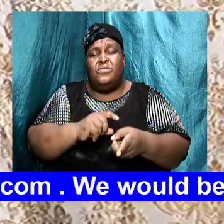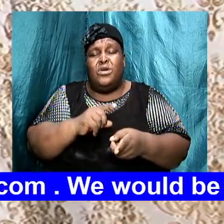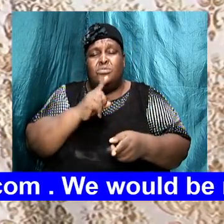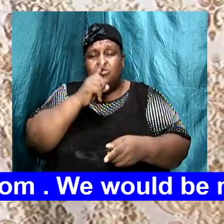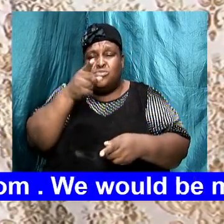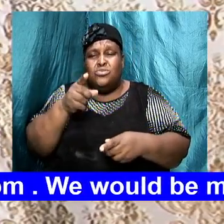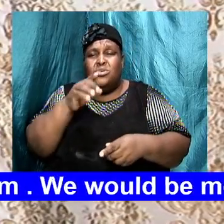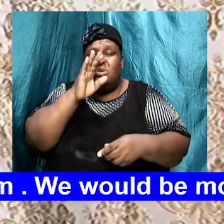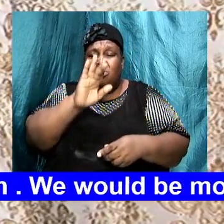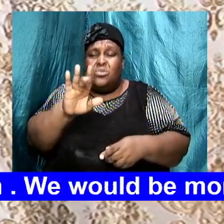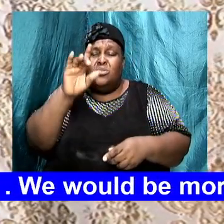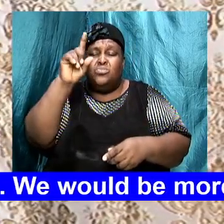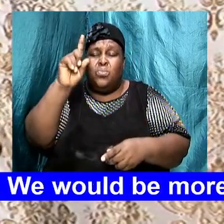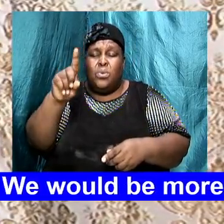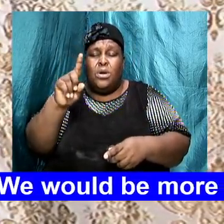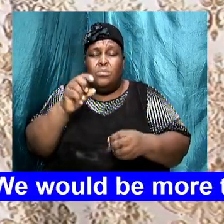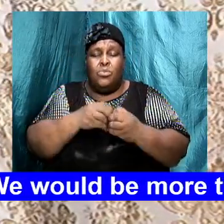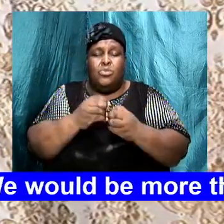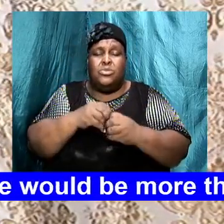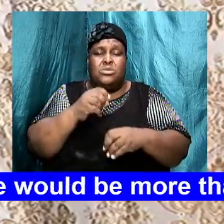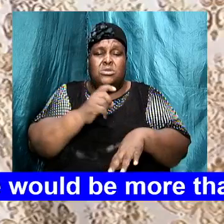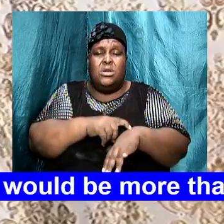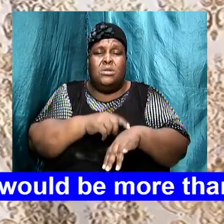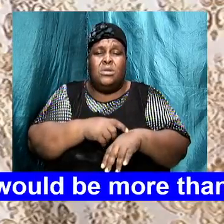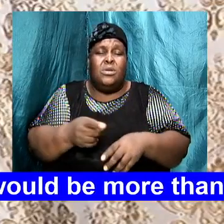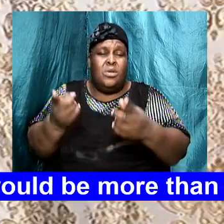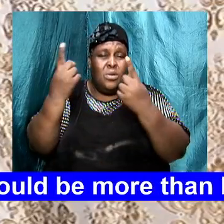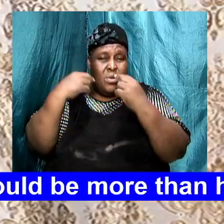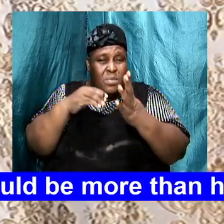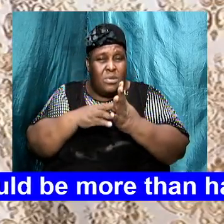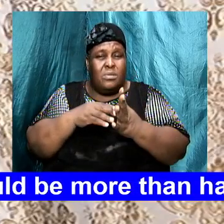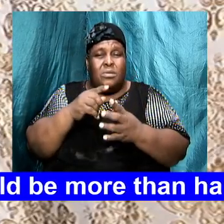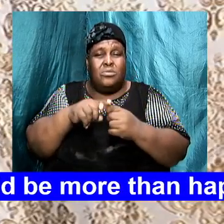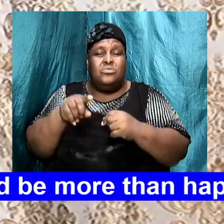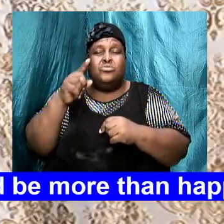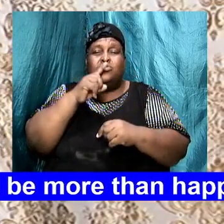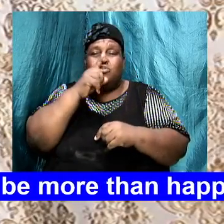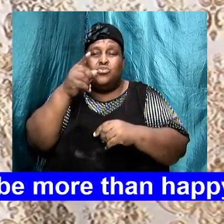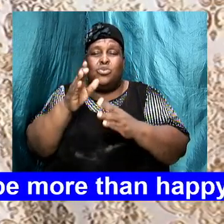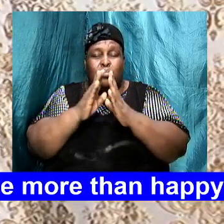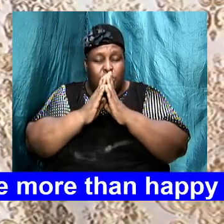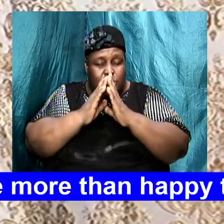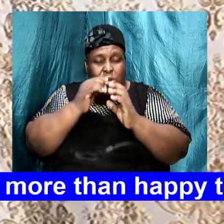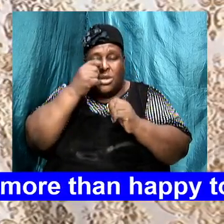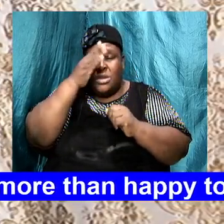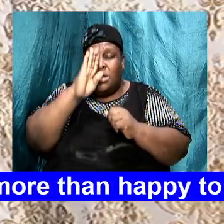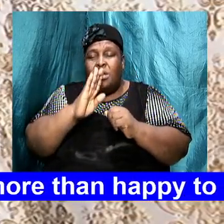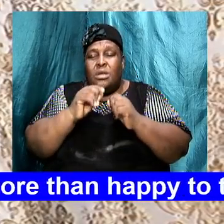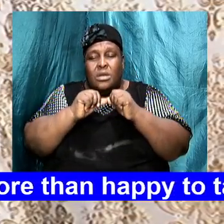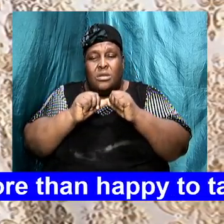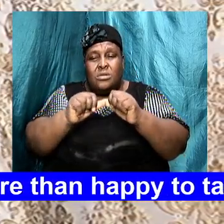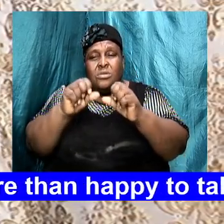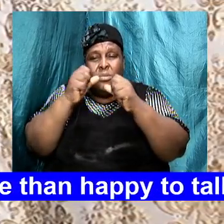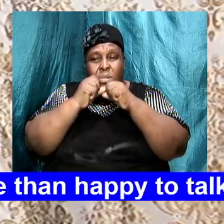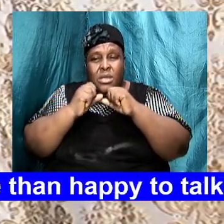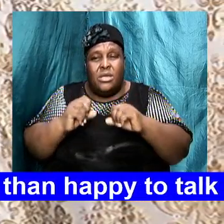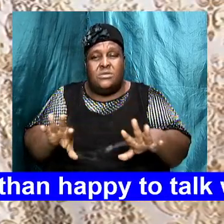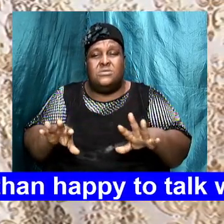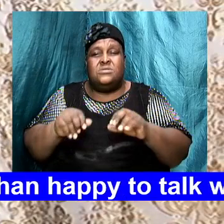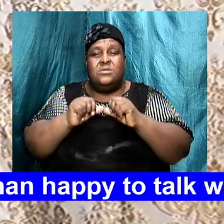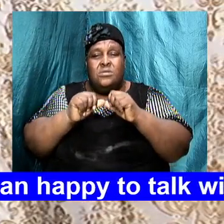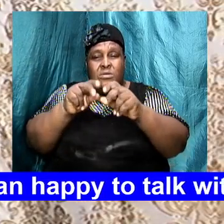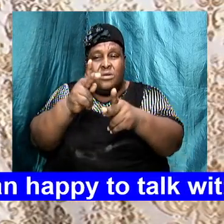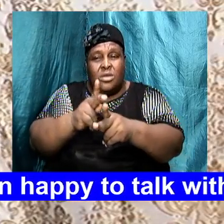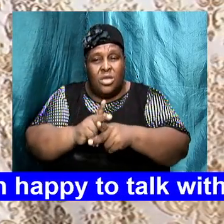them one more time, God, that they will turn to the truth. We pray, God, that you will continue to bless tonight and continue to